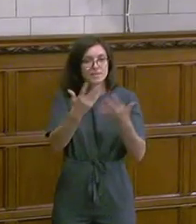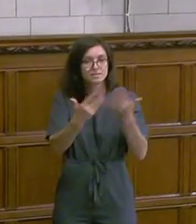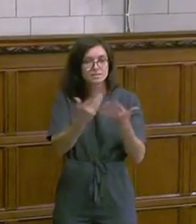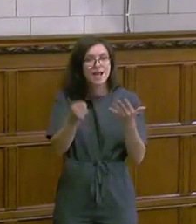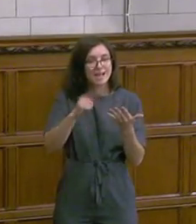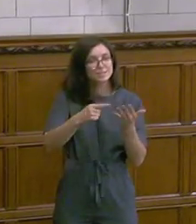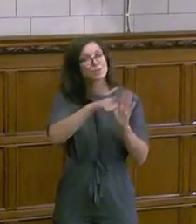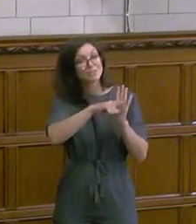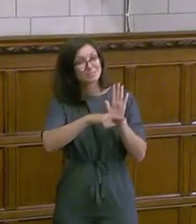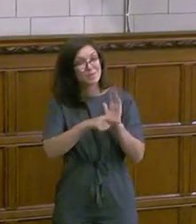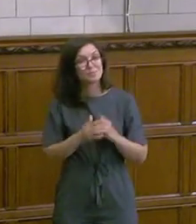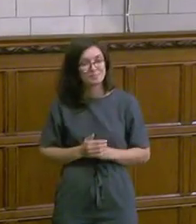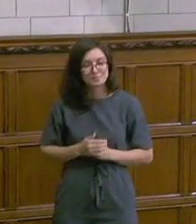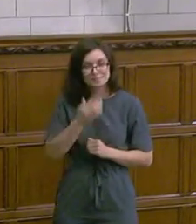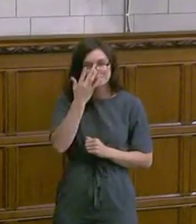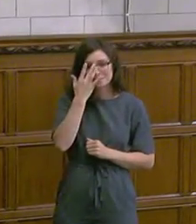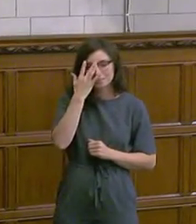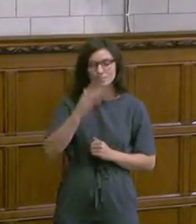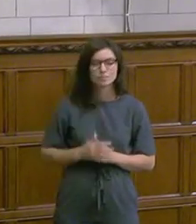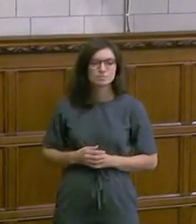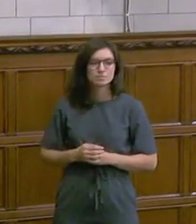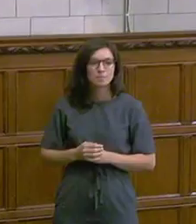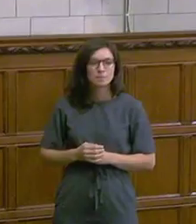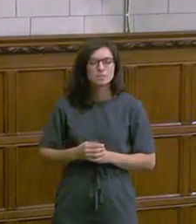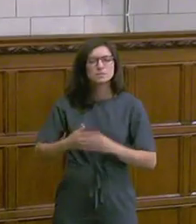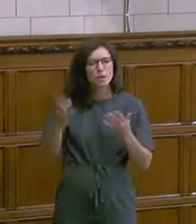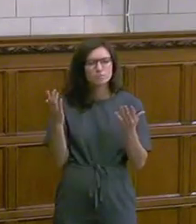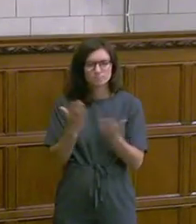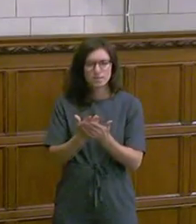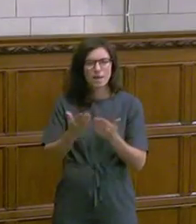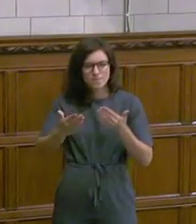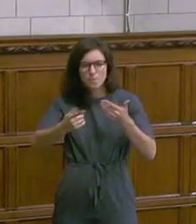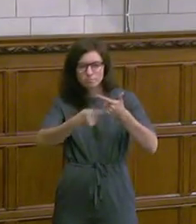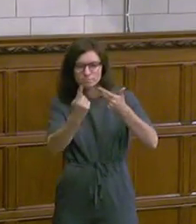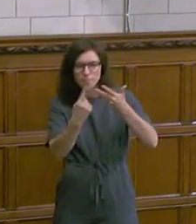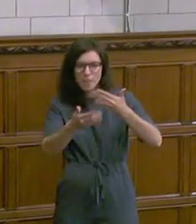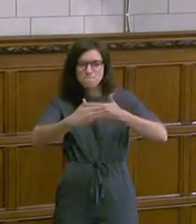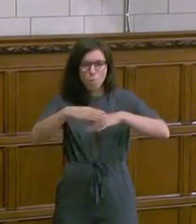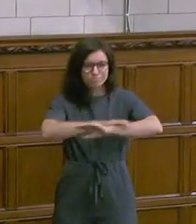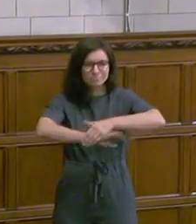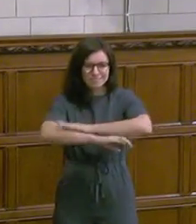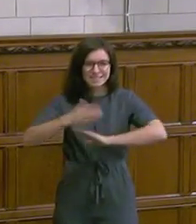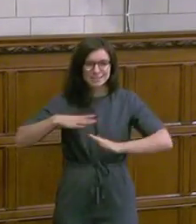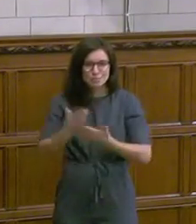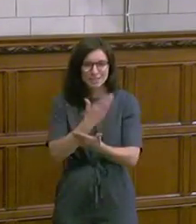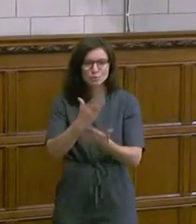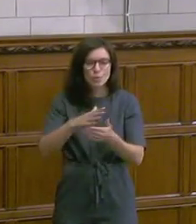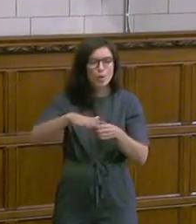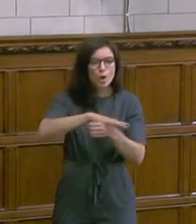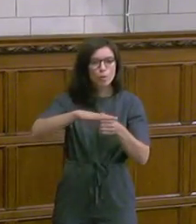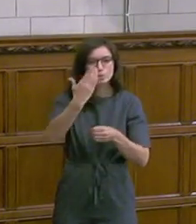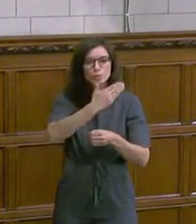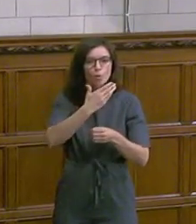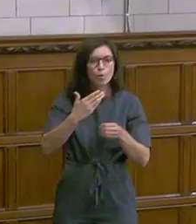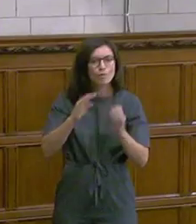would also welcome the Minister's views on whether there is more we can do to ensure that the local school forums, or fora,